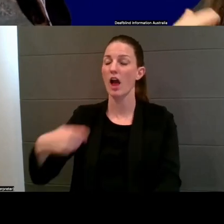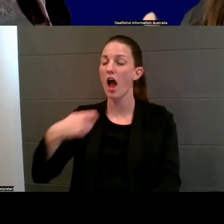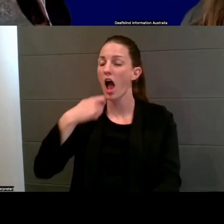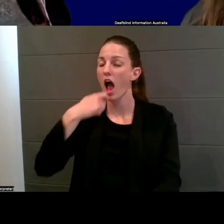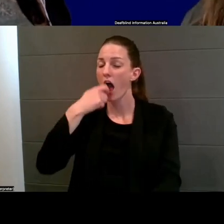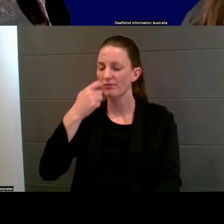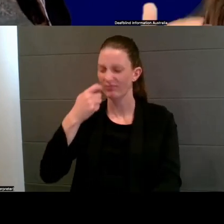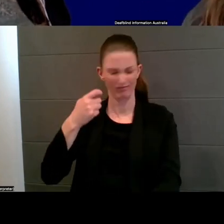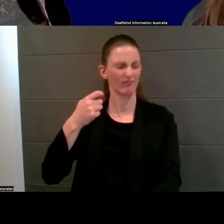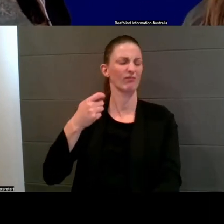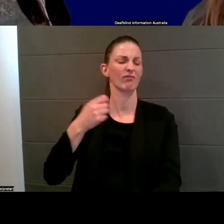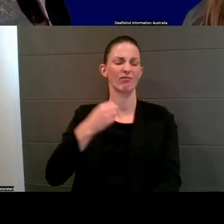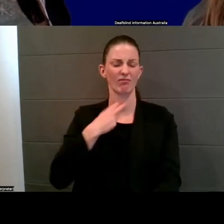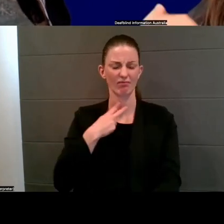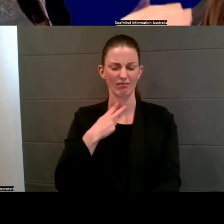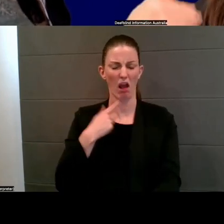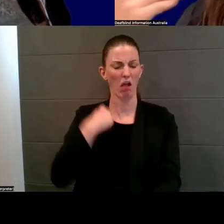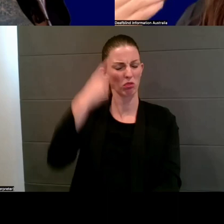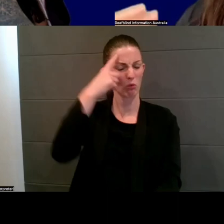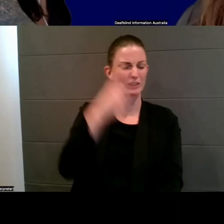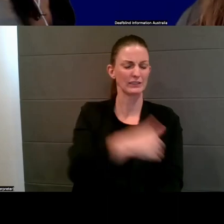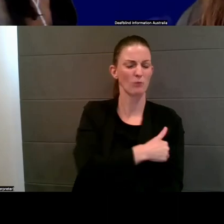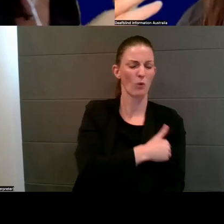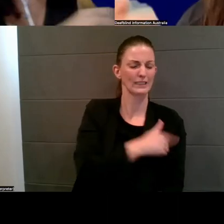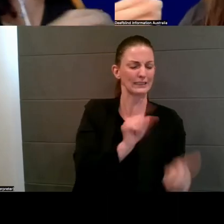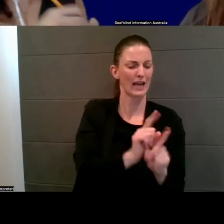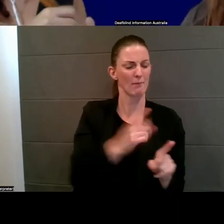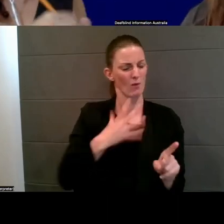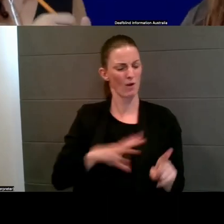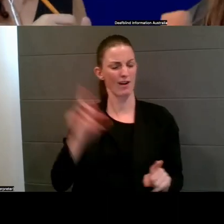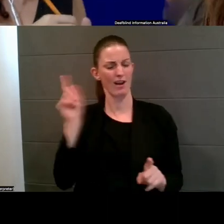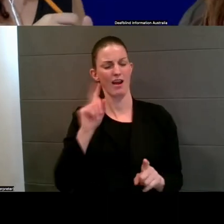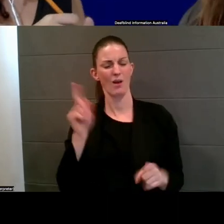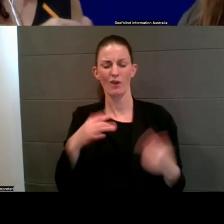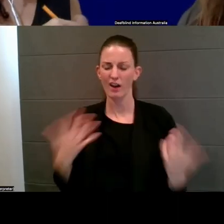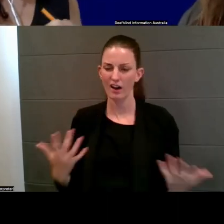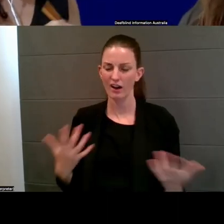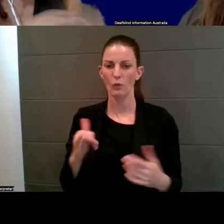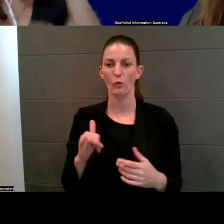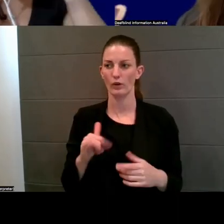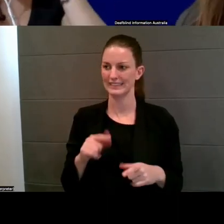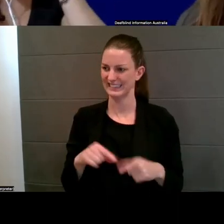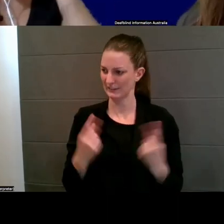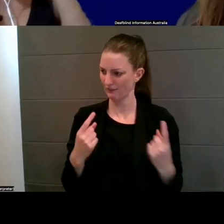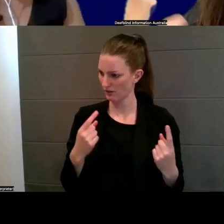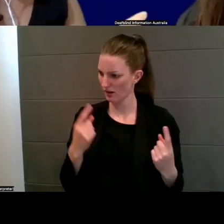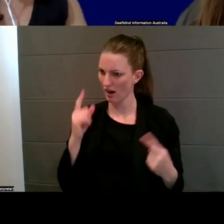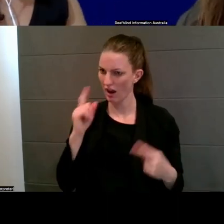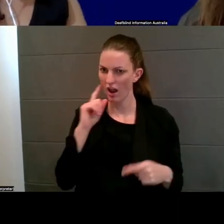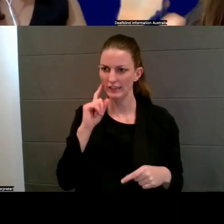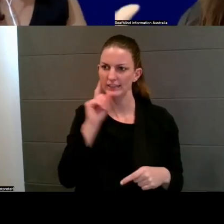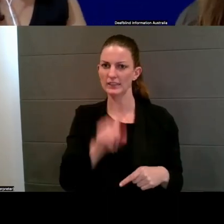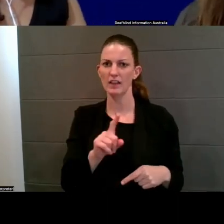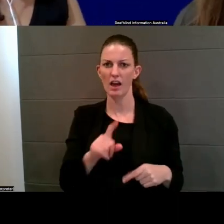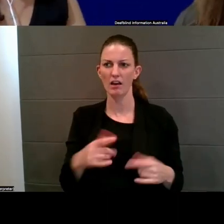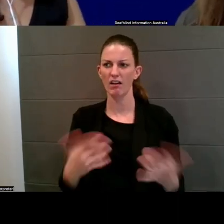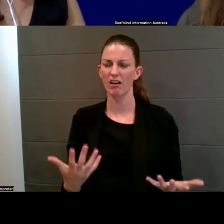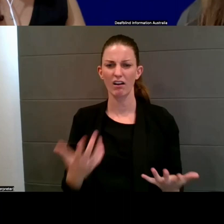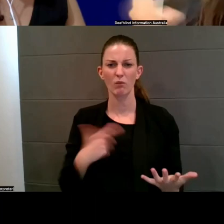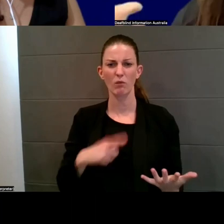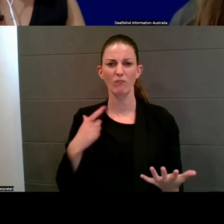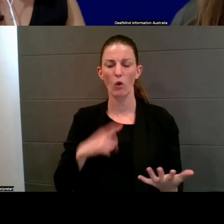night and it was different. So there's maybe, if there's not the understanding of why that might be different because they're different foods and we